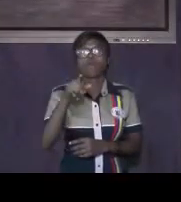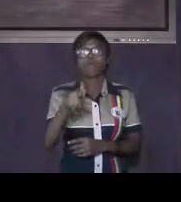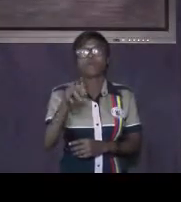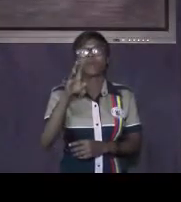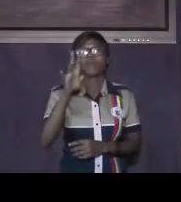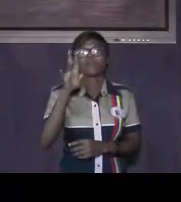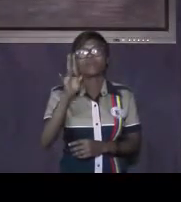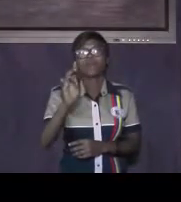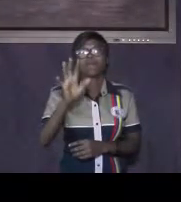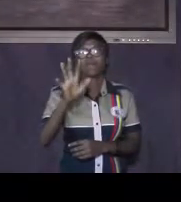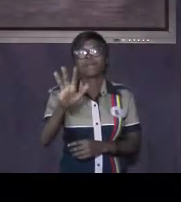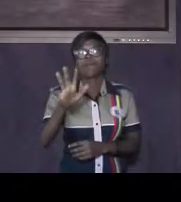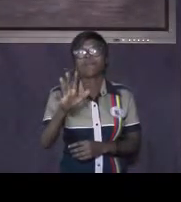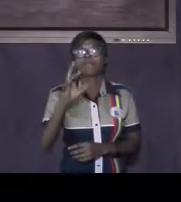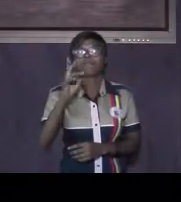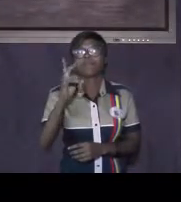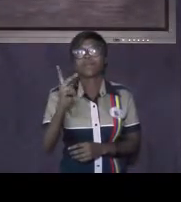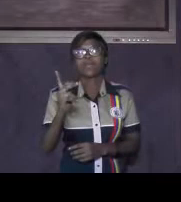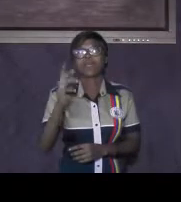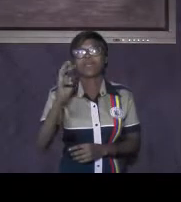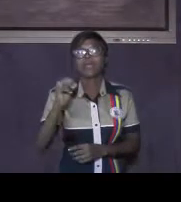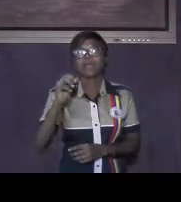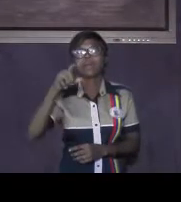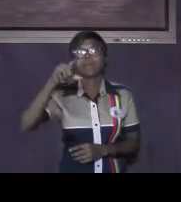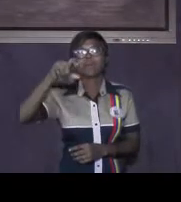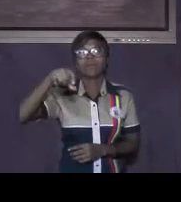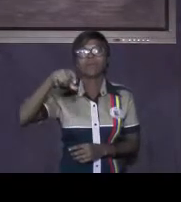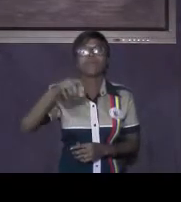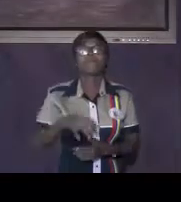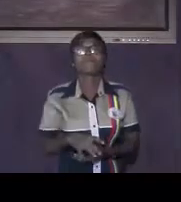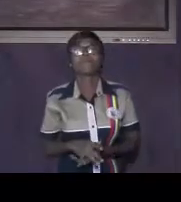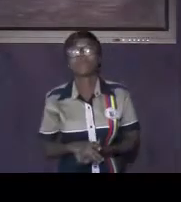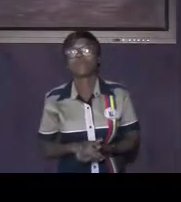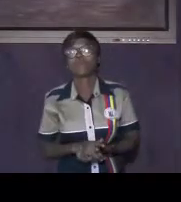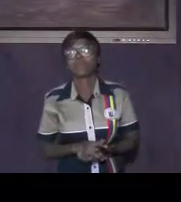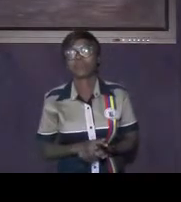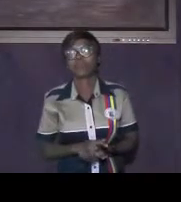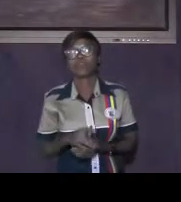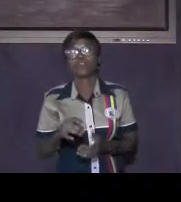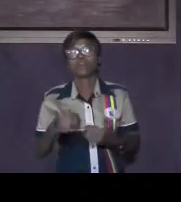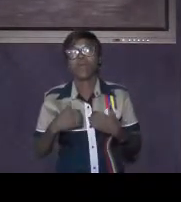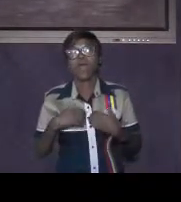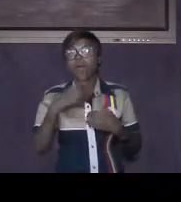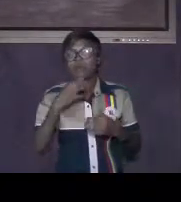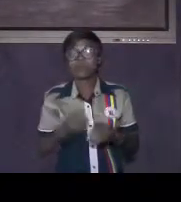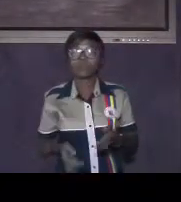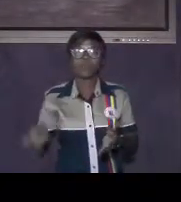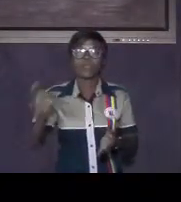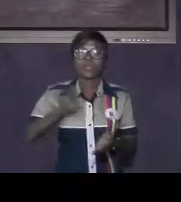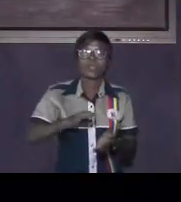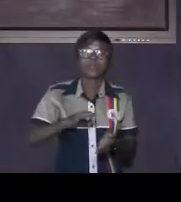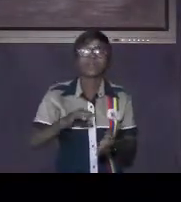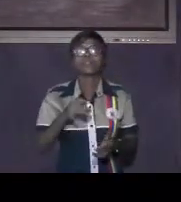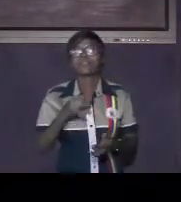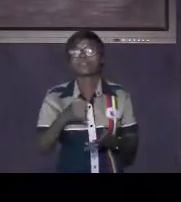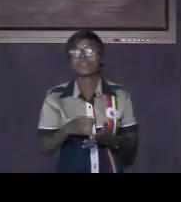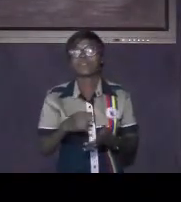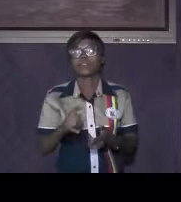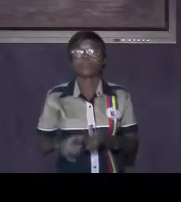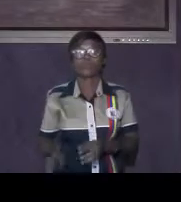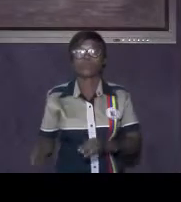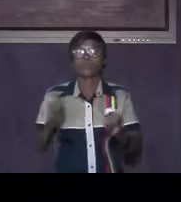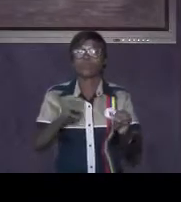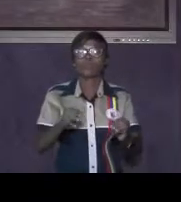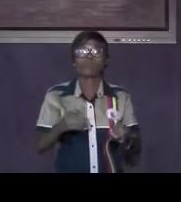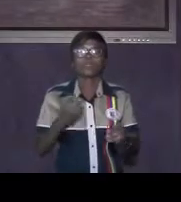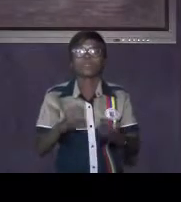move from 100 to 475. They are in the ratio 100 to 475. So you have to increase this one in that